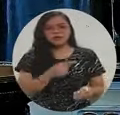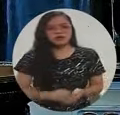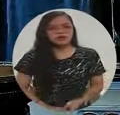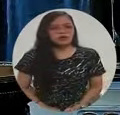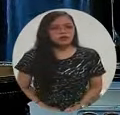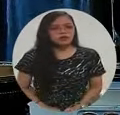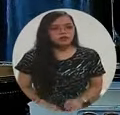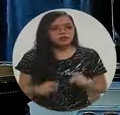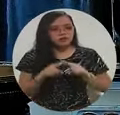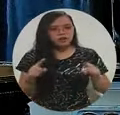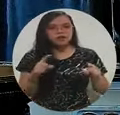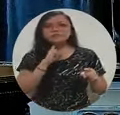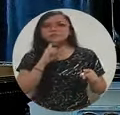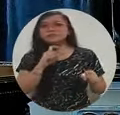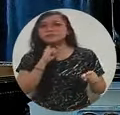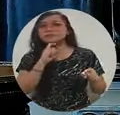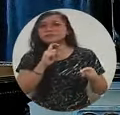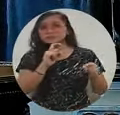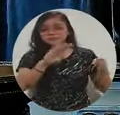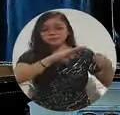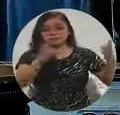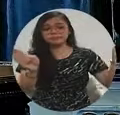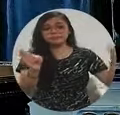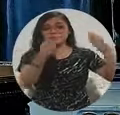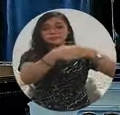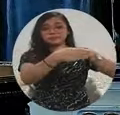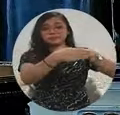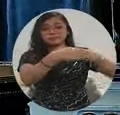But it's steel box. You put it there and